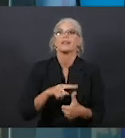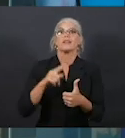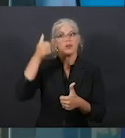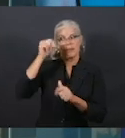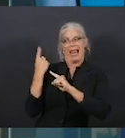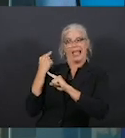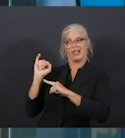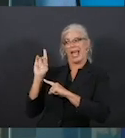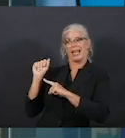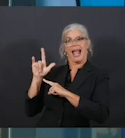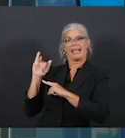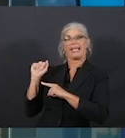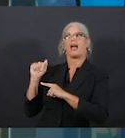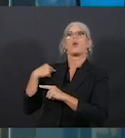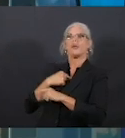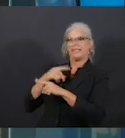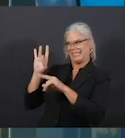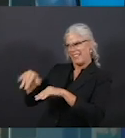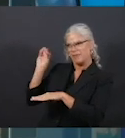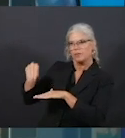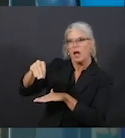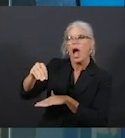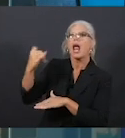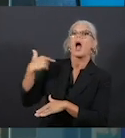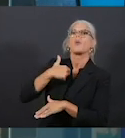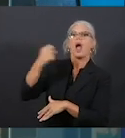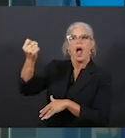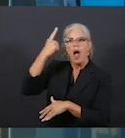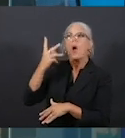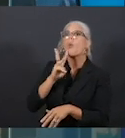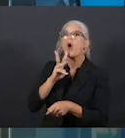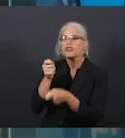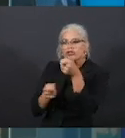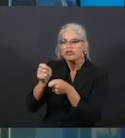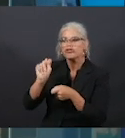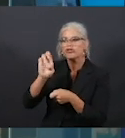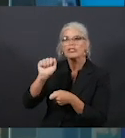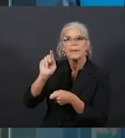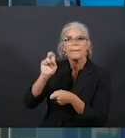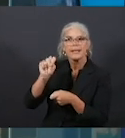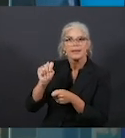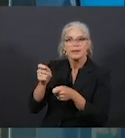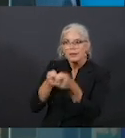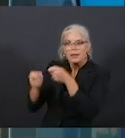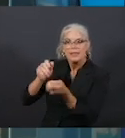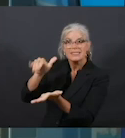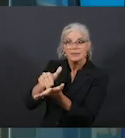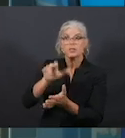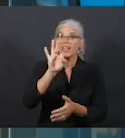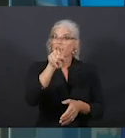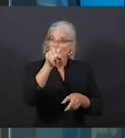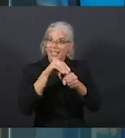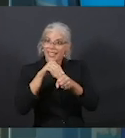that to substations and wastewater treatment plants, water treatment plants. If you are a municipality or a county, an